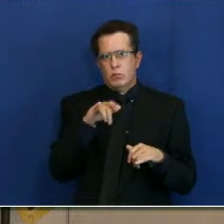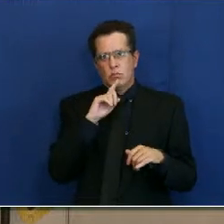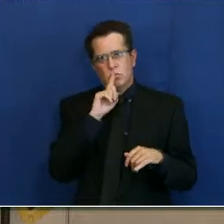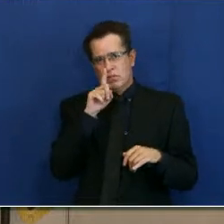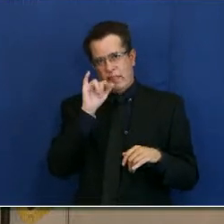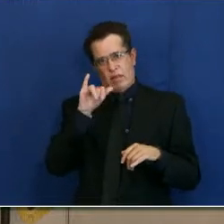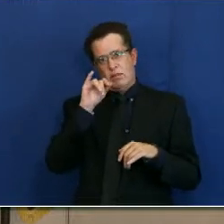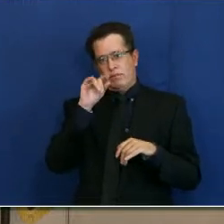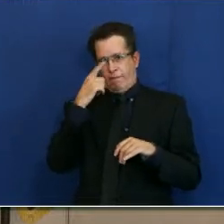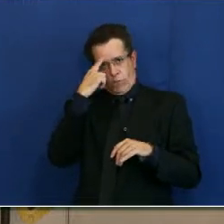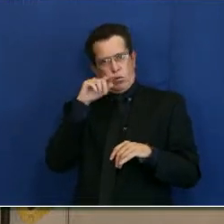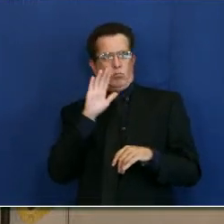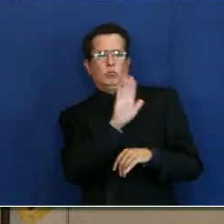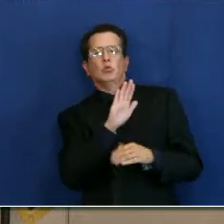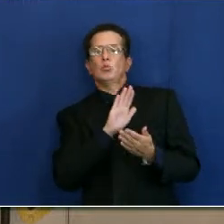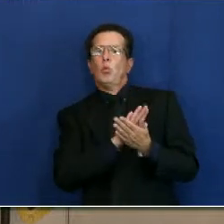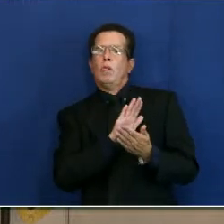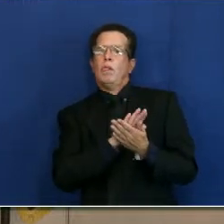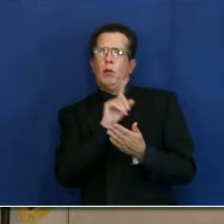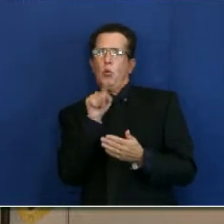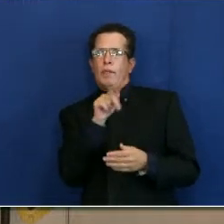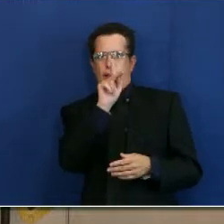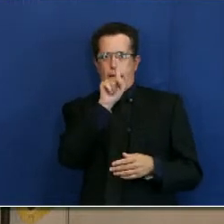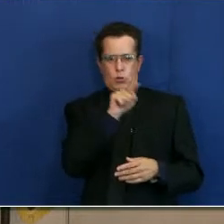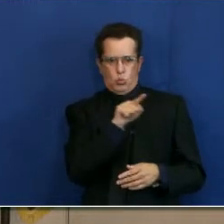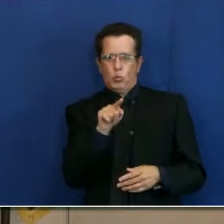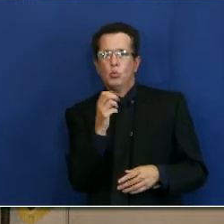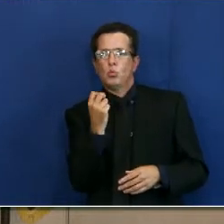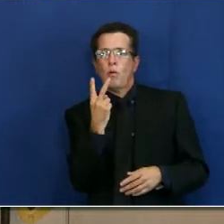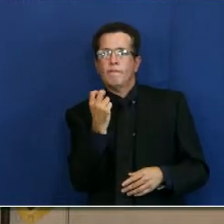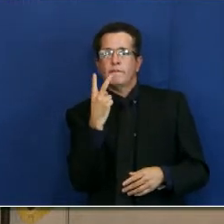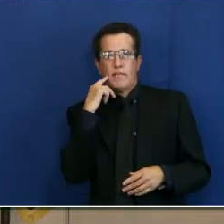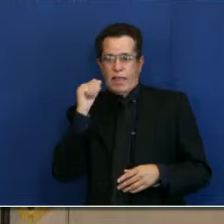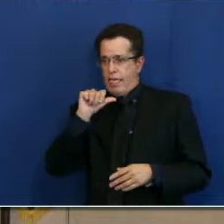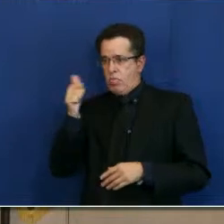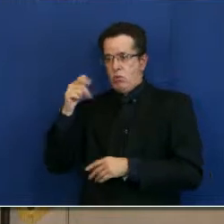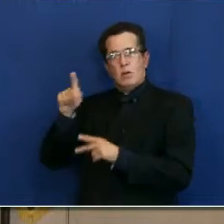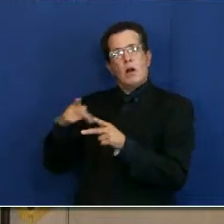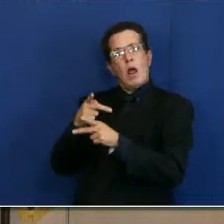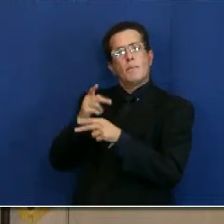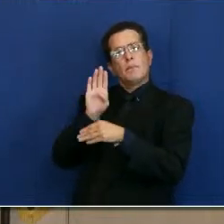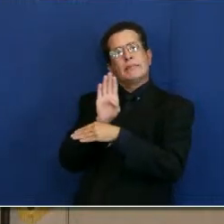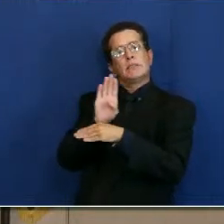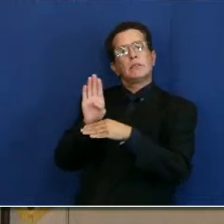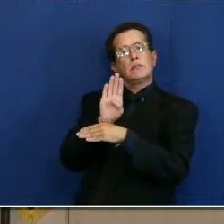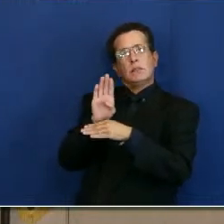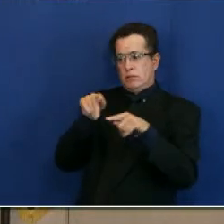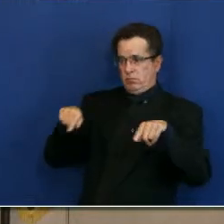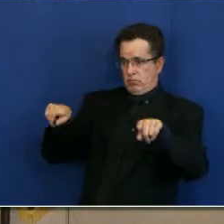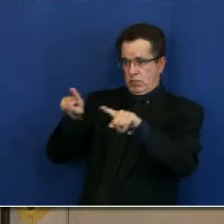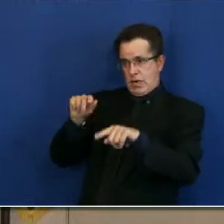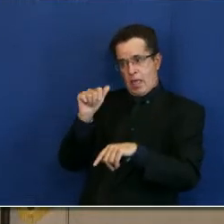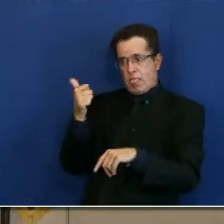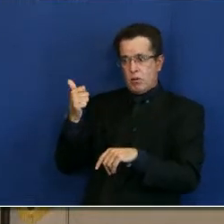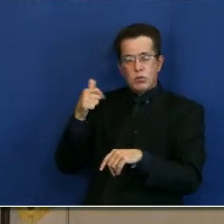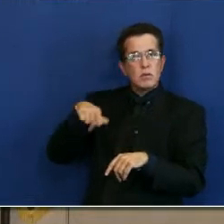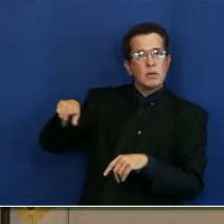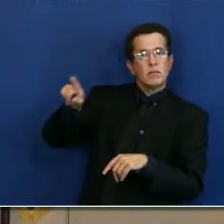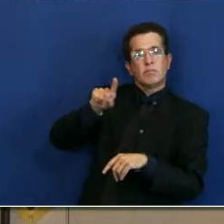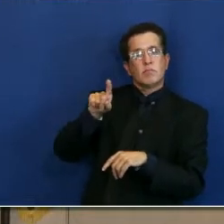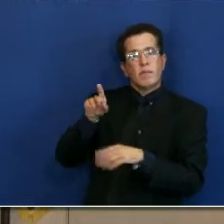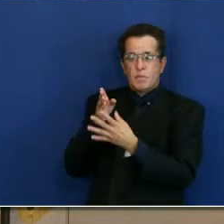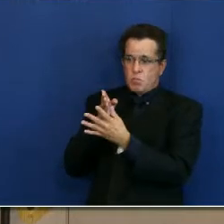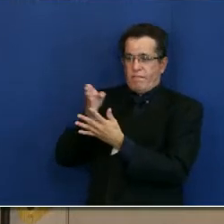on schools K through 12. Any openings up of other businesses, other